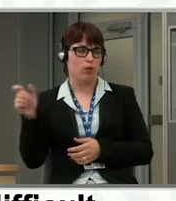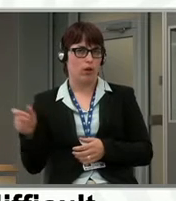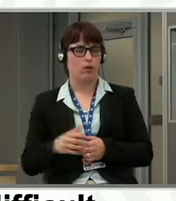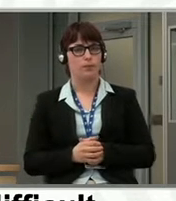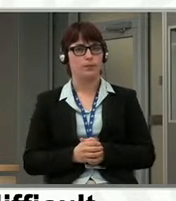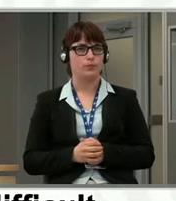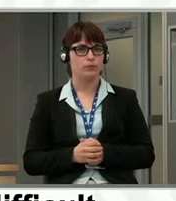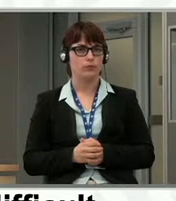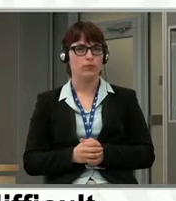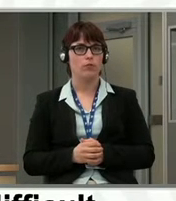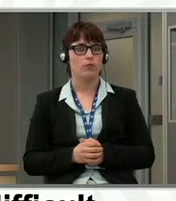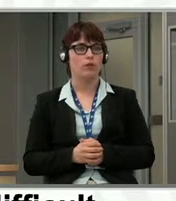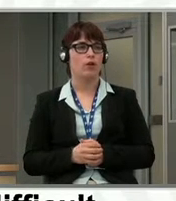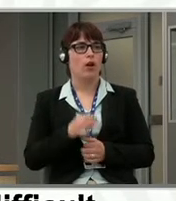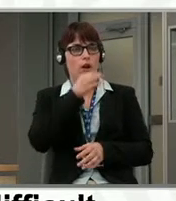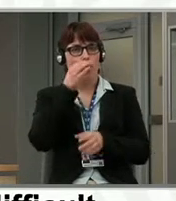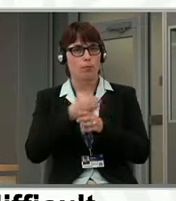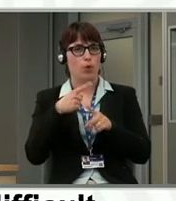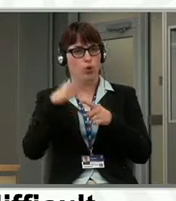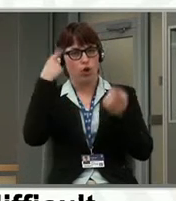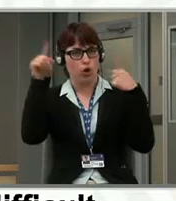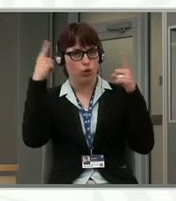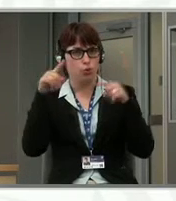about the most vulnerable groups of people.